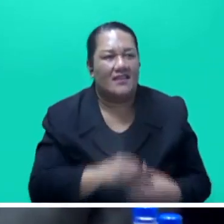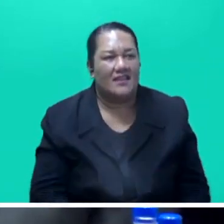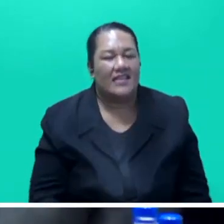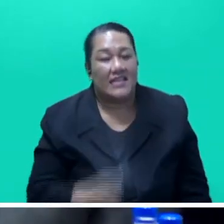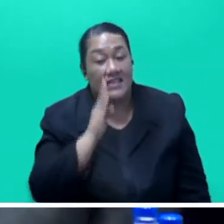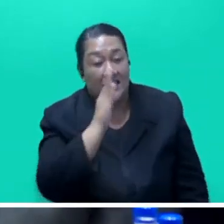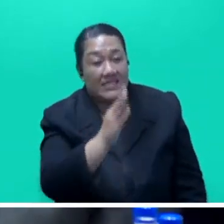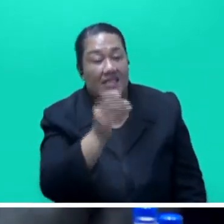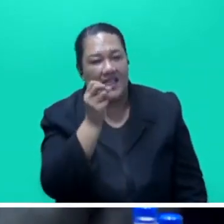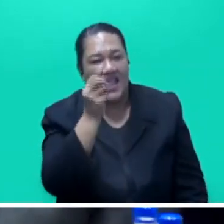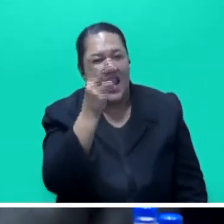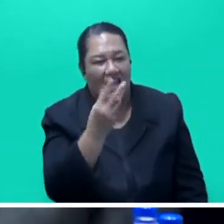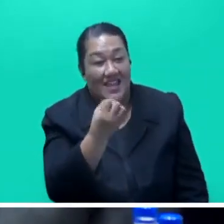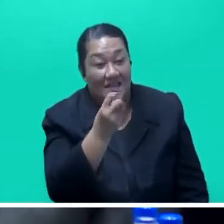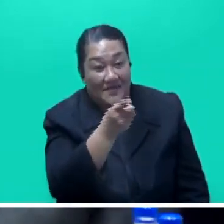seeing the light, Mr. Speaker.